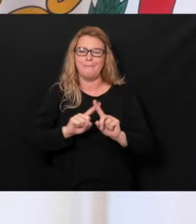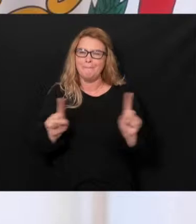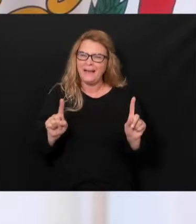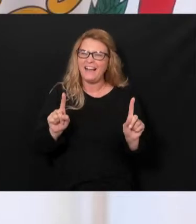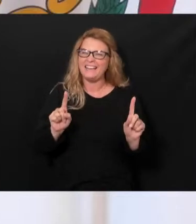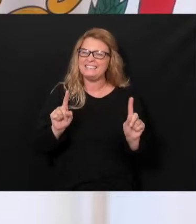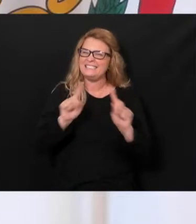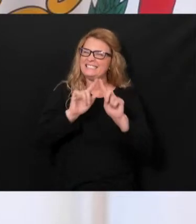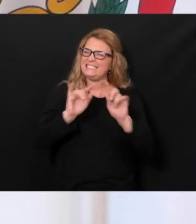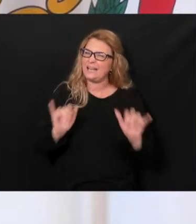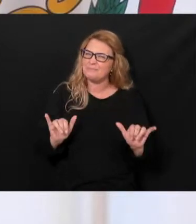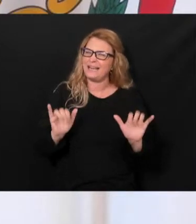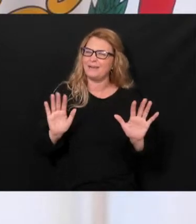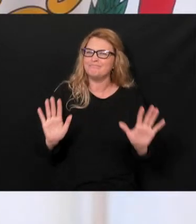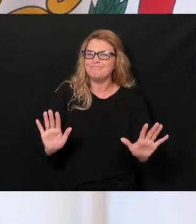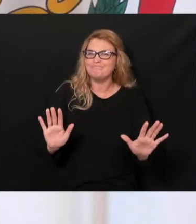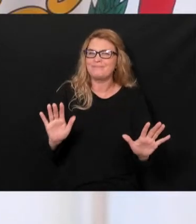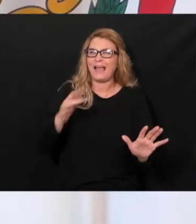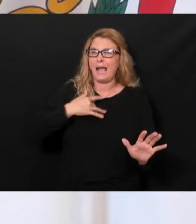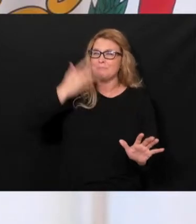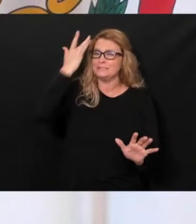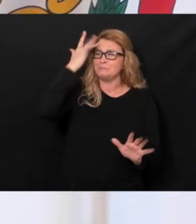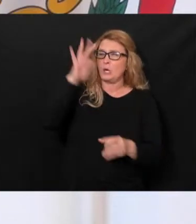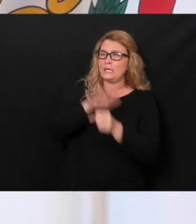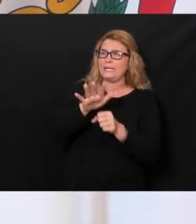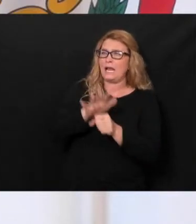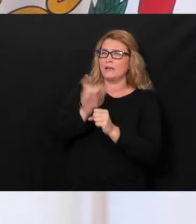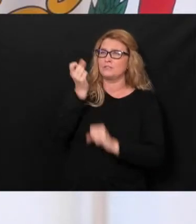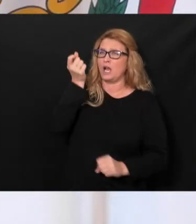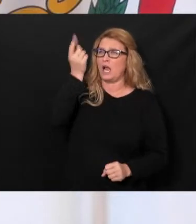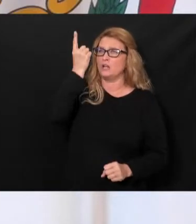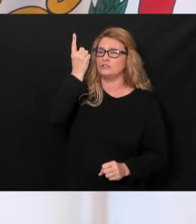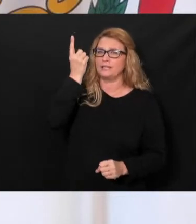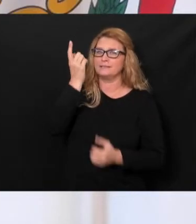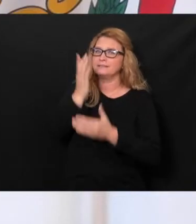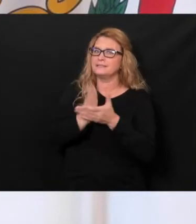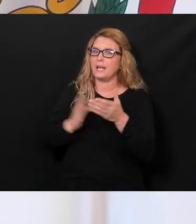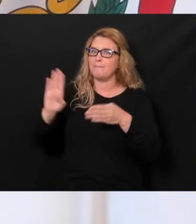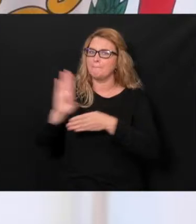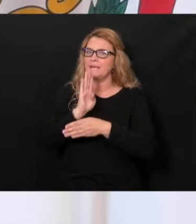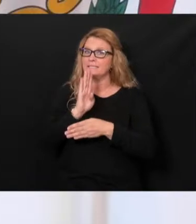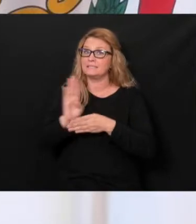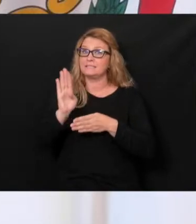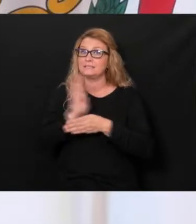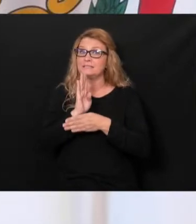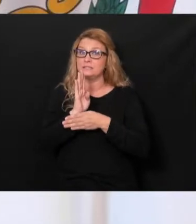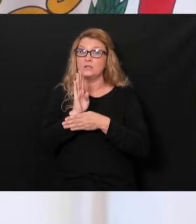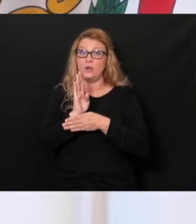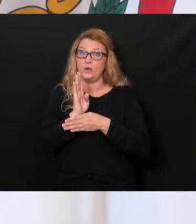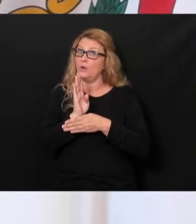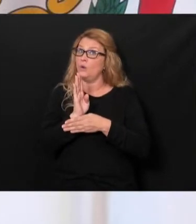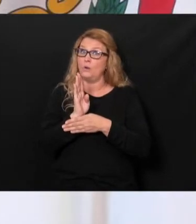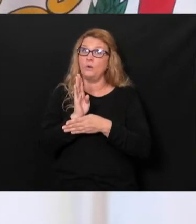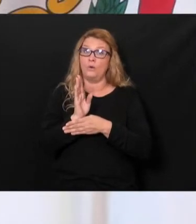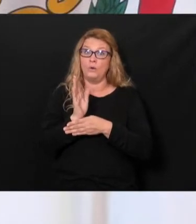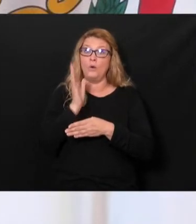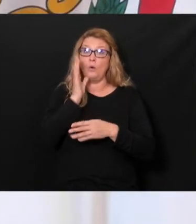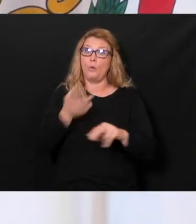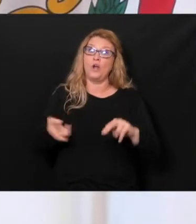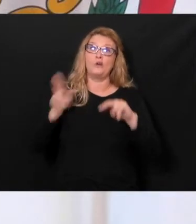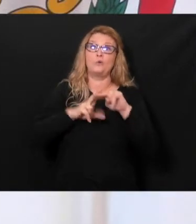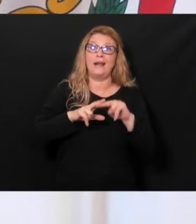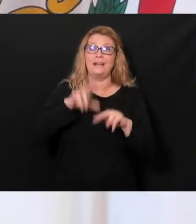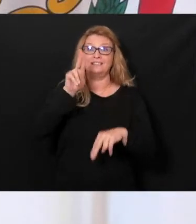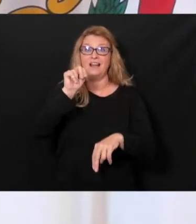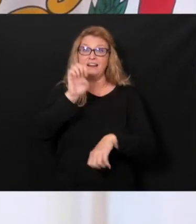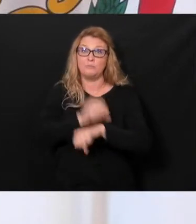time, I am also smart enough to know that some businesses that would rip apart, it would raise unemployment in some areas,